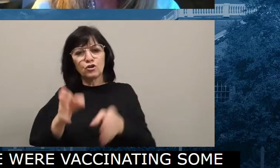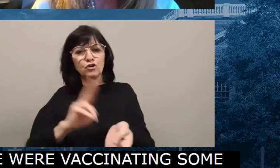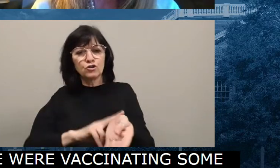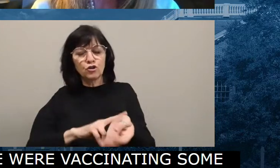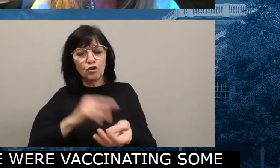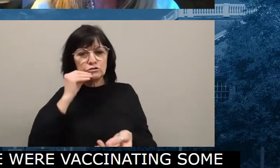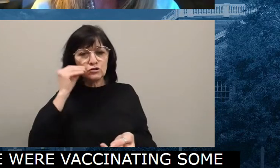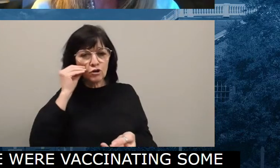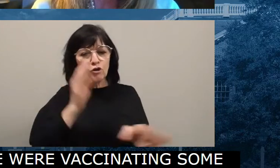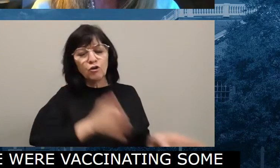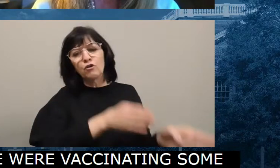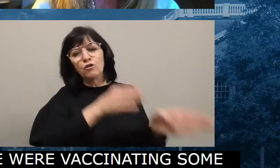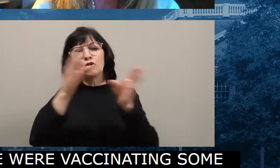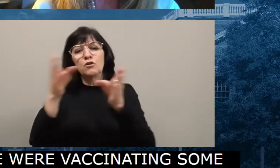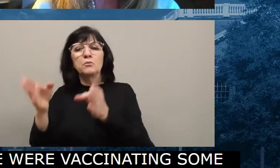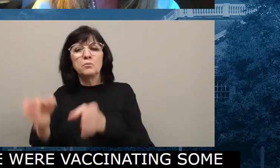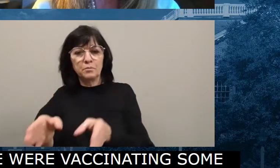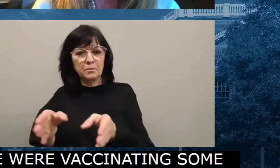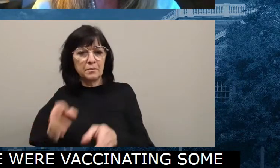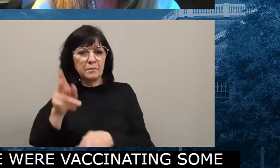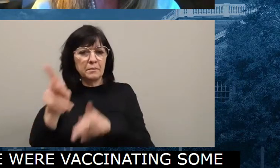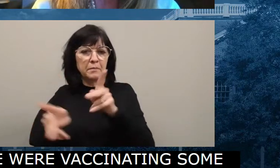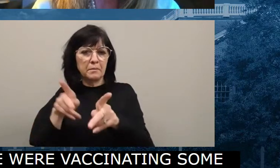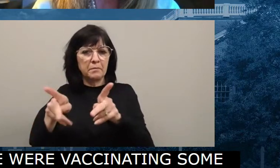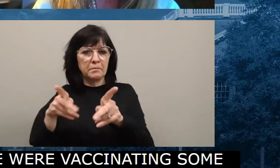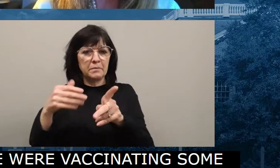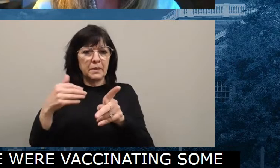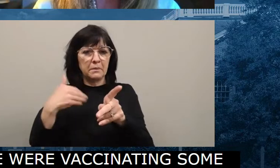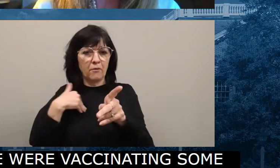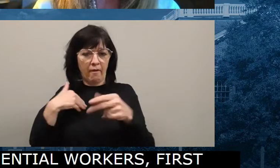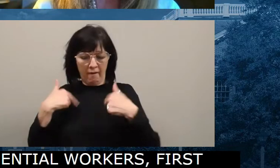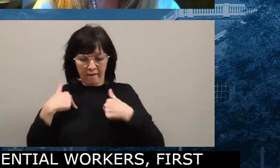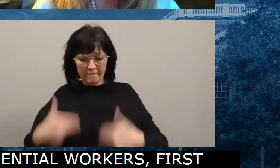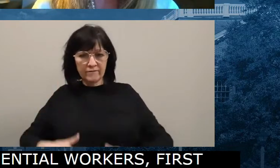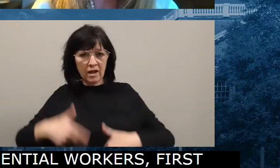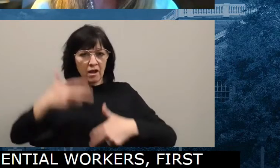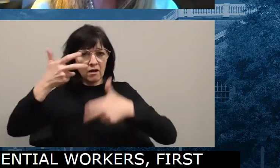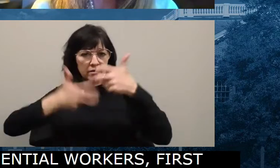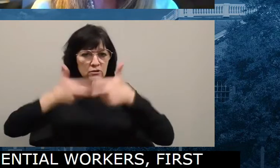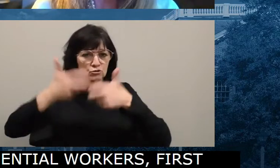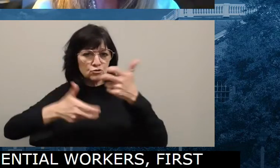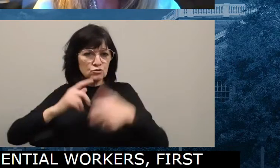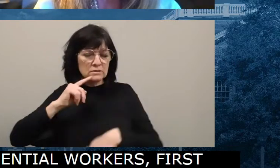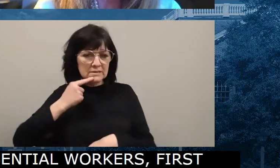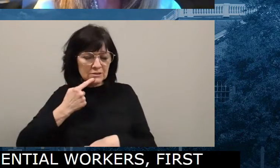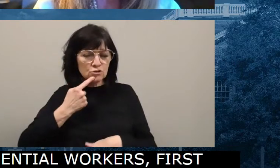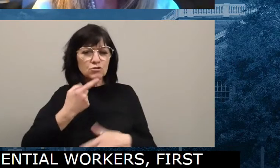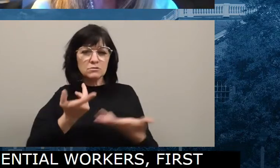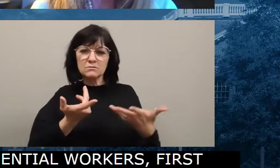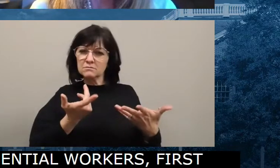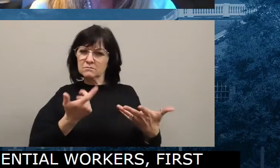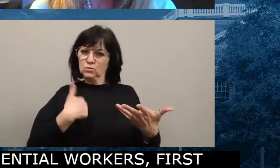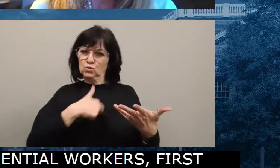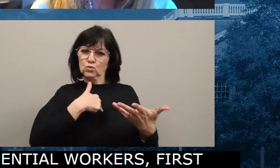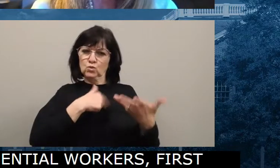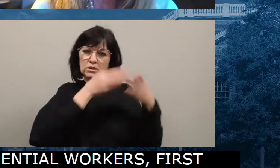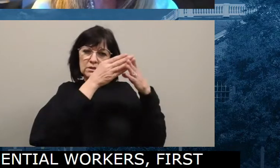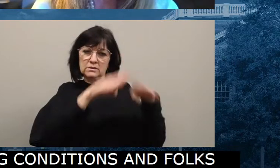able to work their way in line and get a vaccine. And so the level of intensity, and that's why we